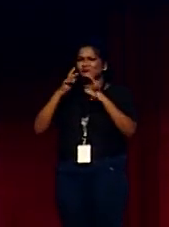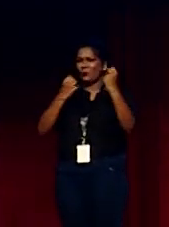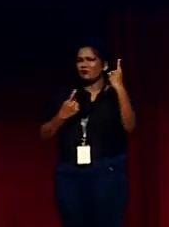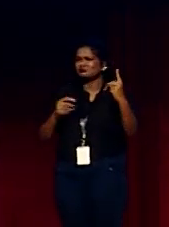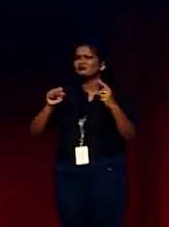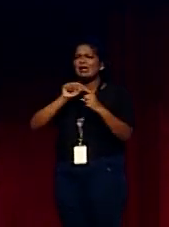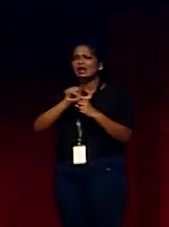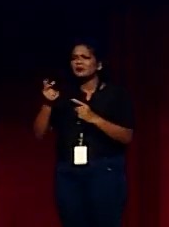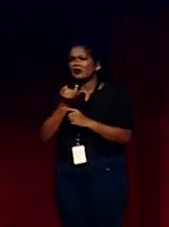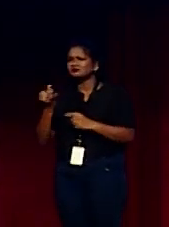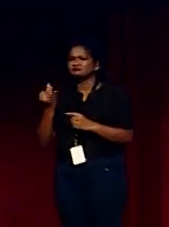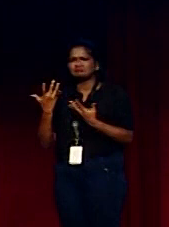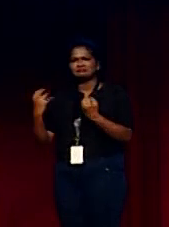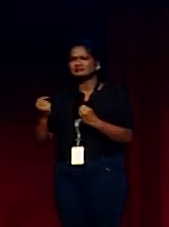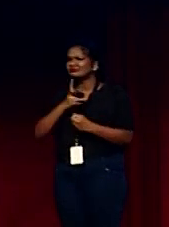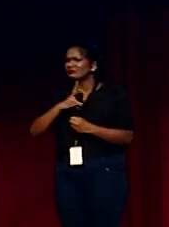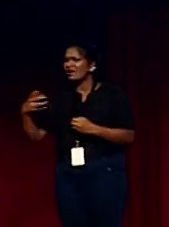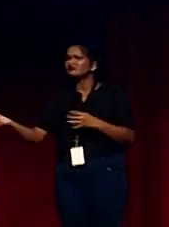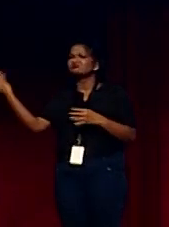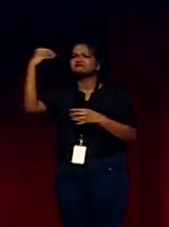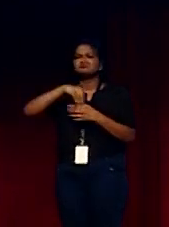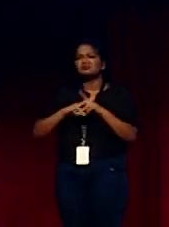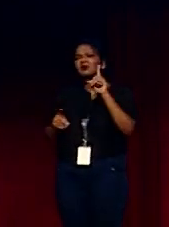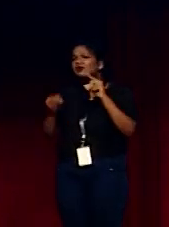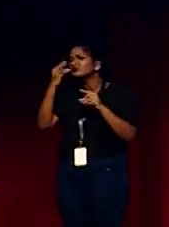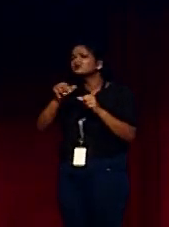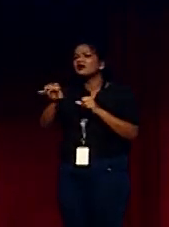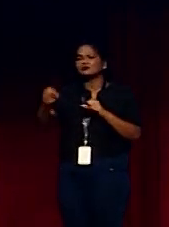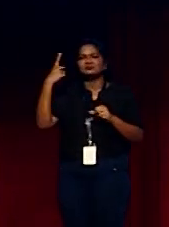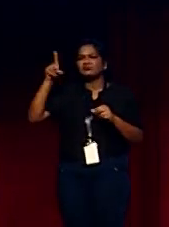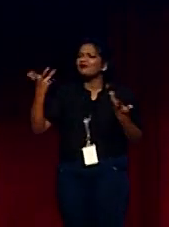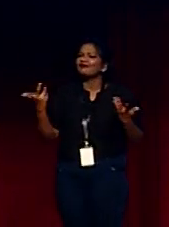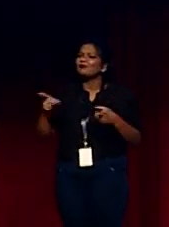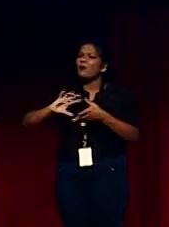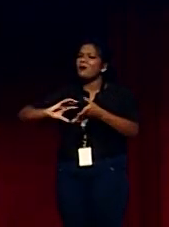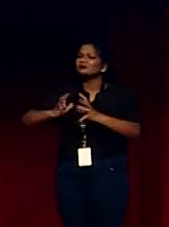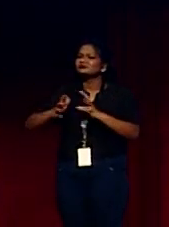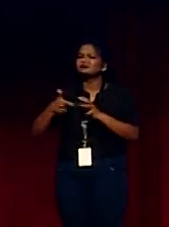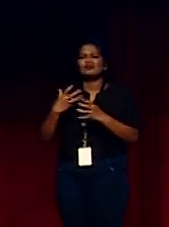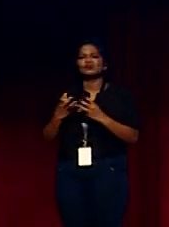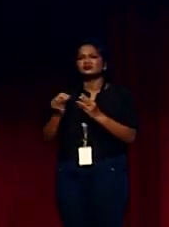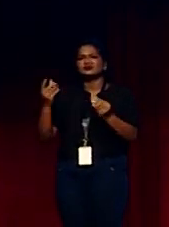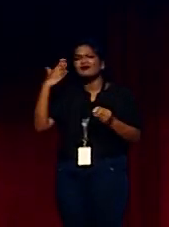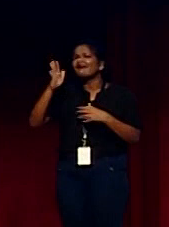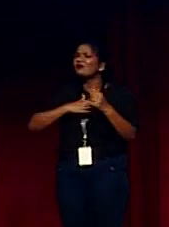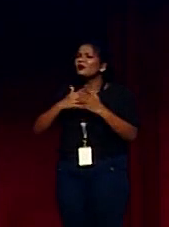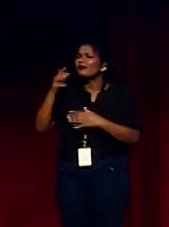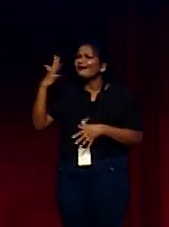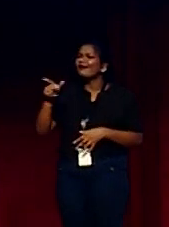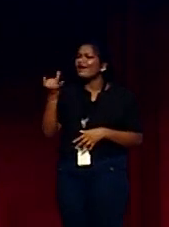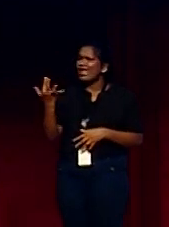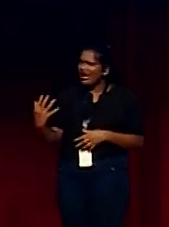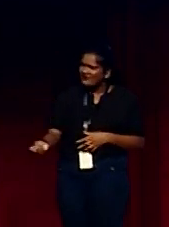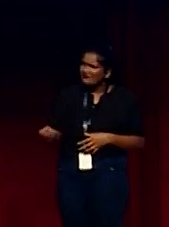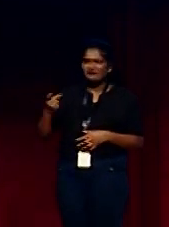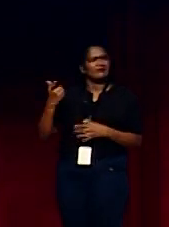here, then it will be automatically accessible. That is not right. It doesn't matter how you author, what